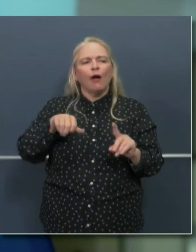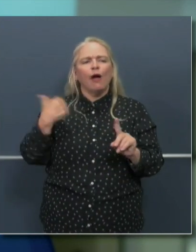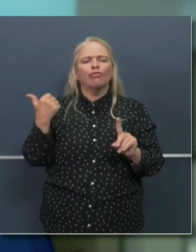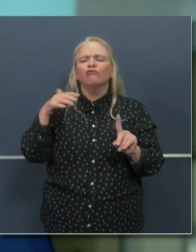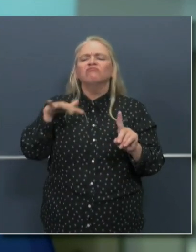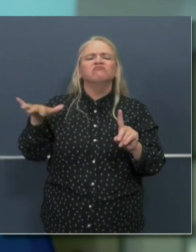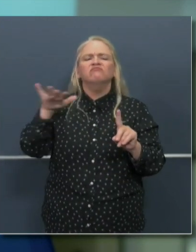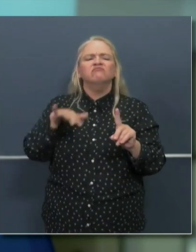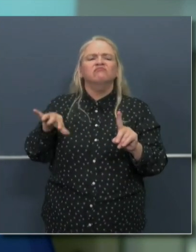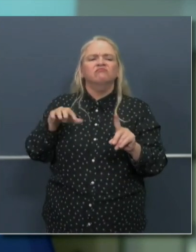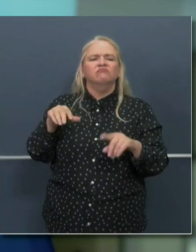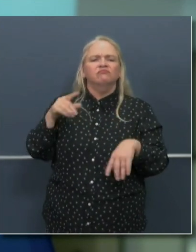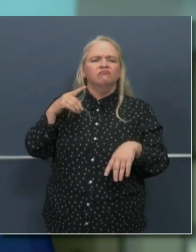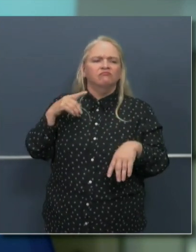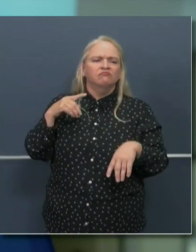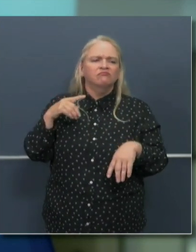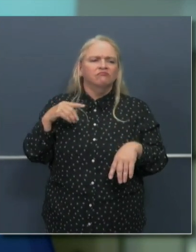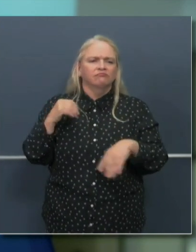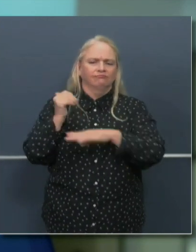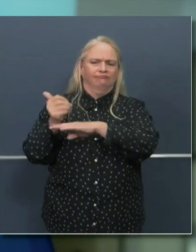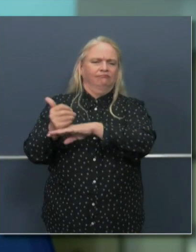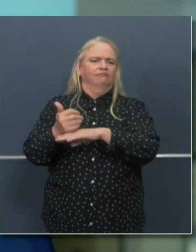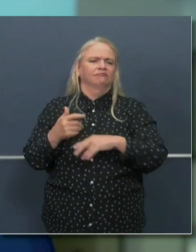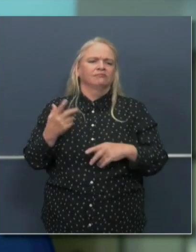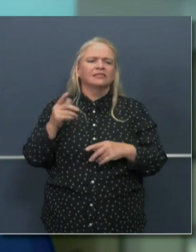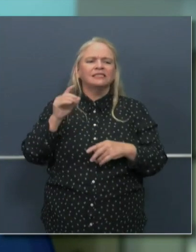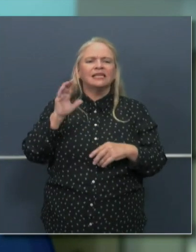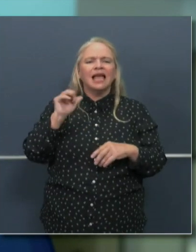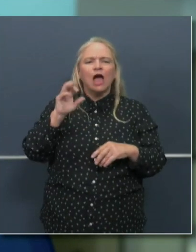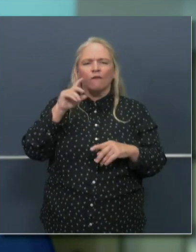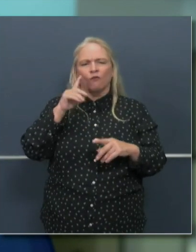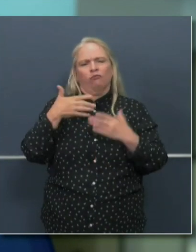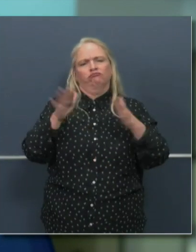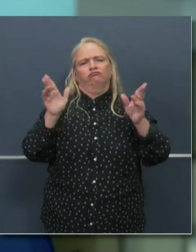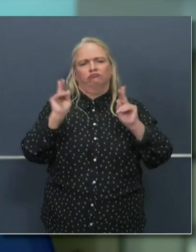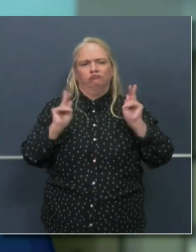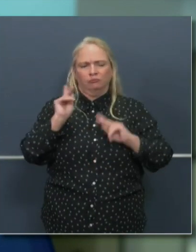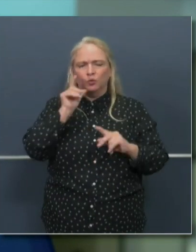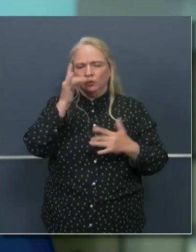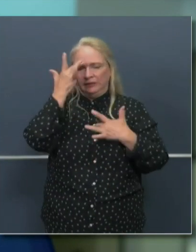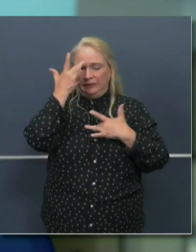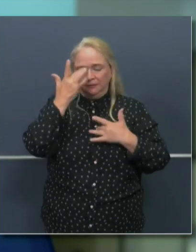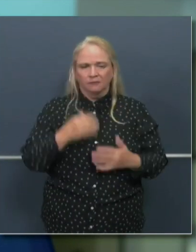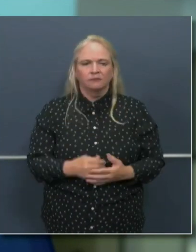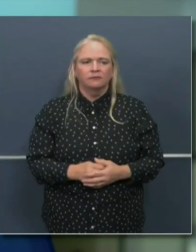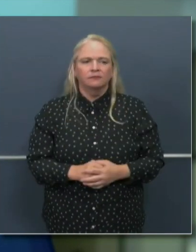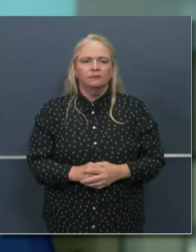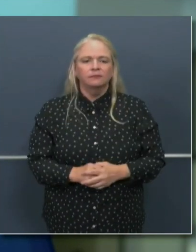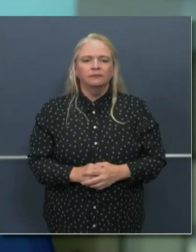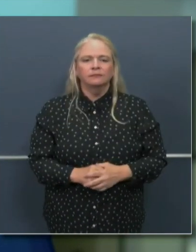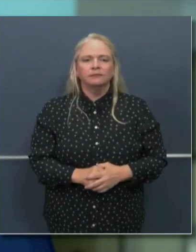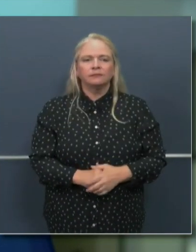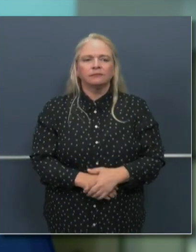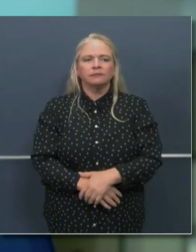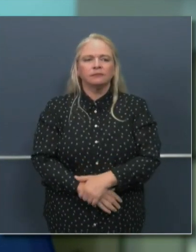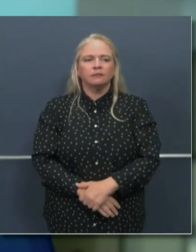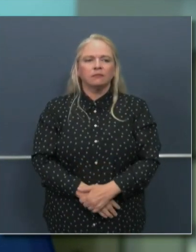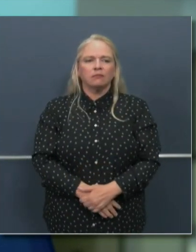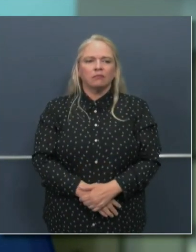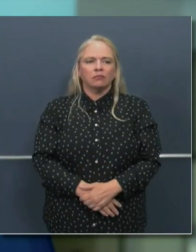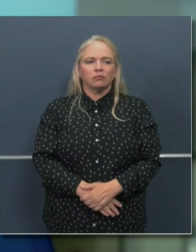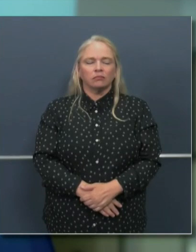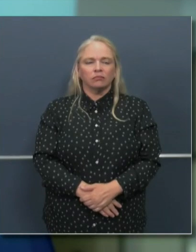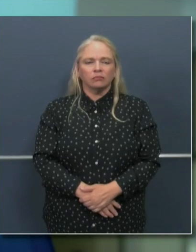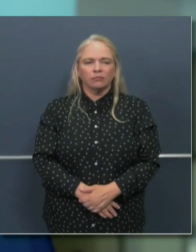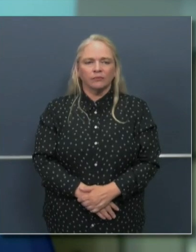distributed throughout the state of California, and we'll continue to keep those within a 72-hour